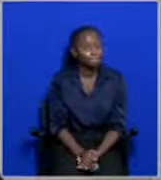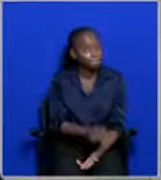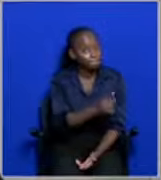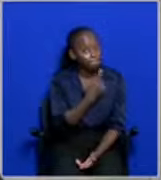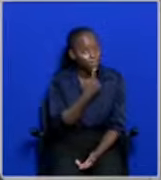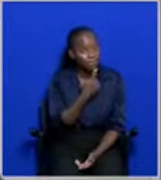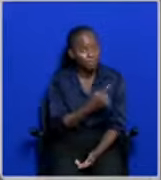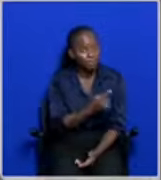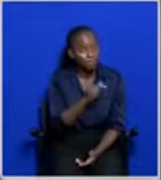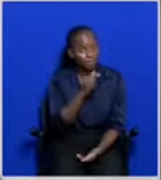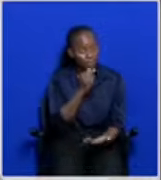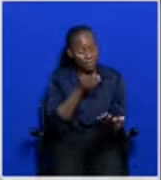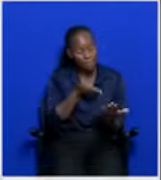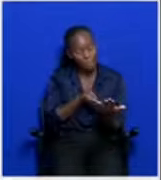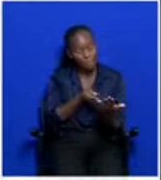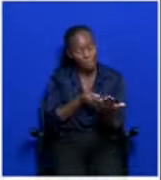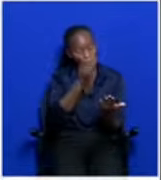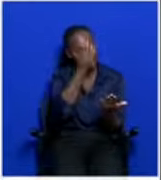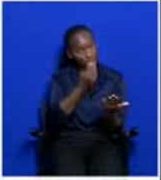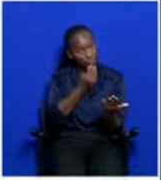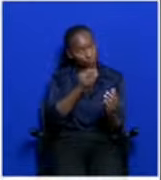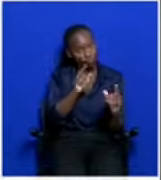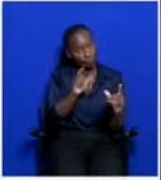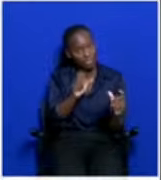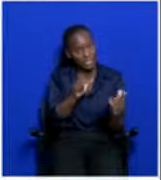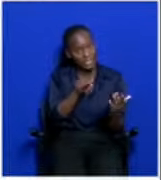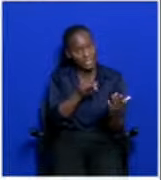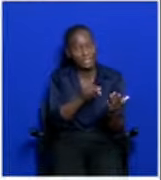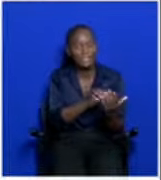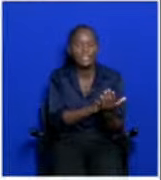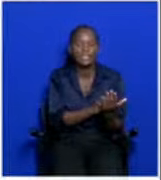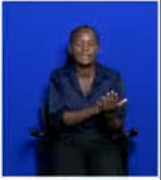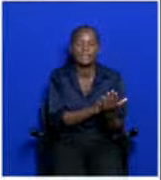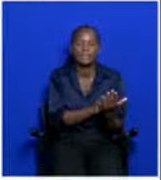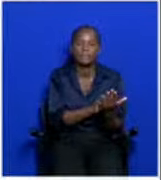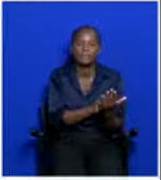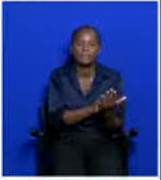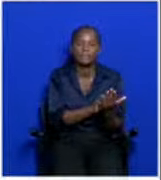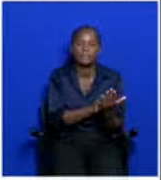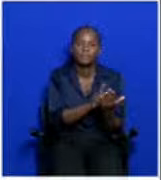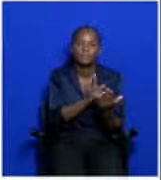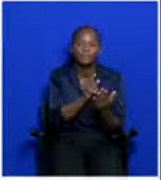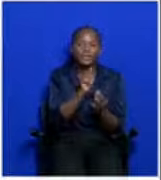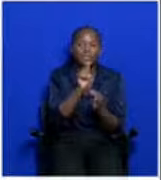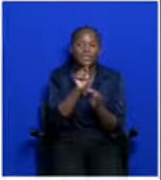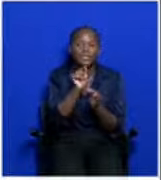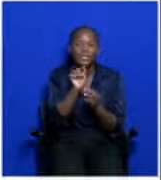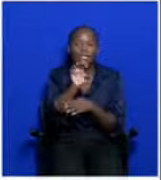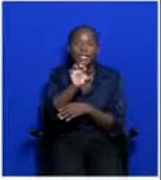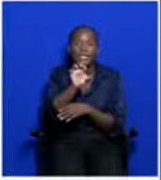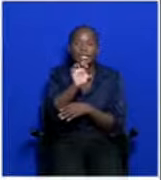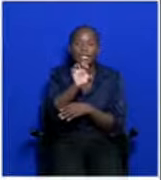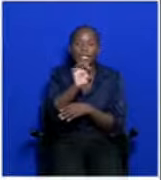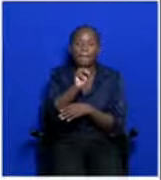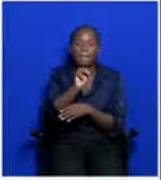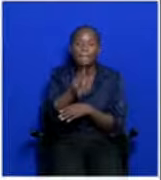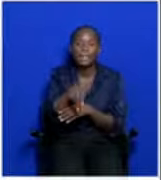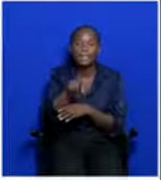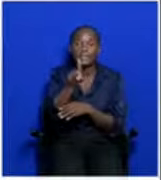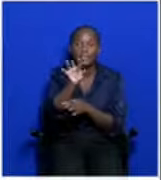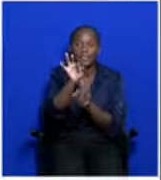pictures, the specific members of EMPD can be seen in the shop